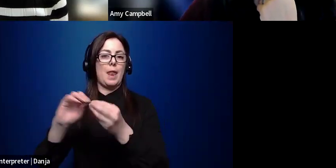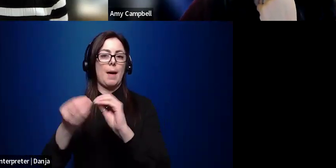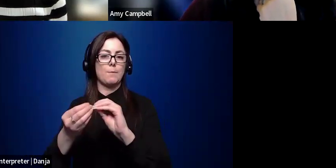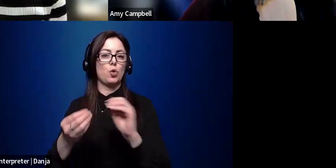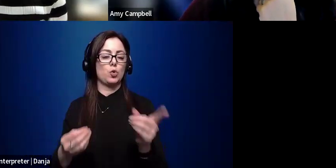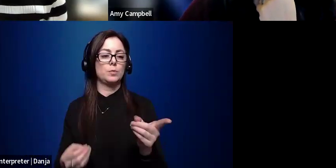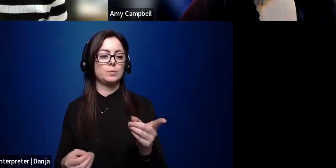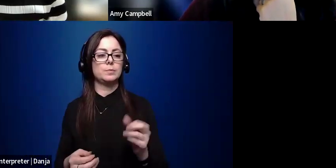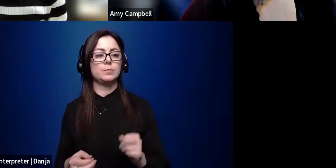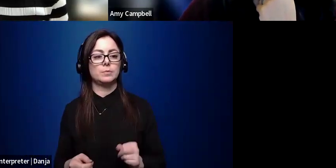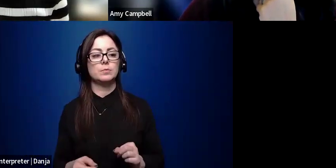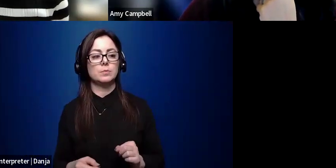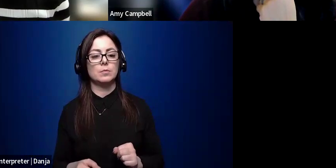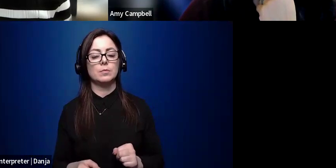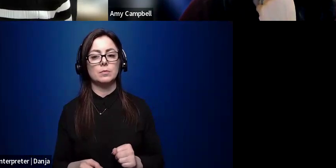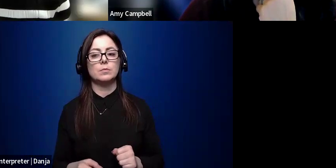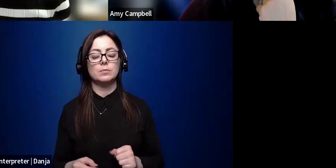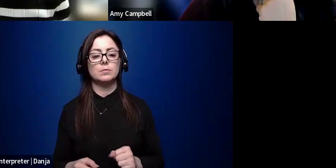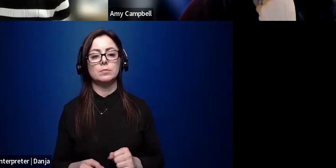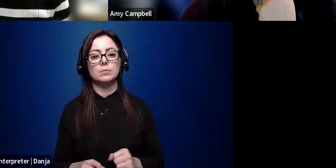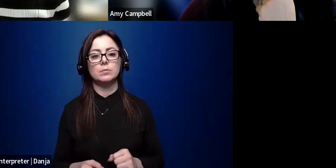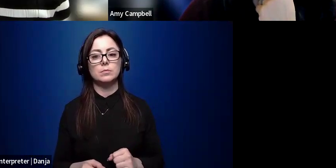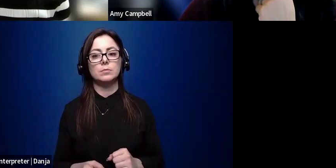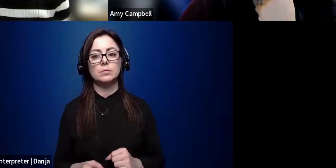it directs it's a